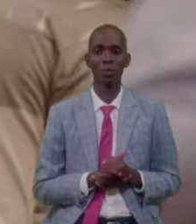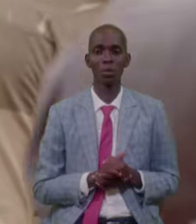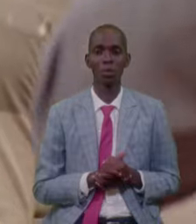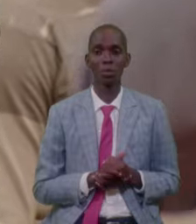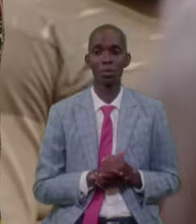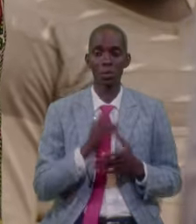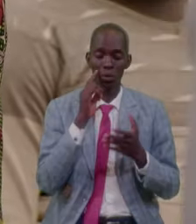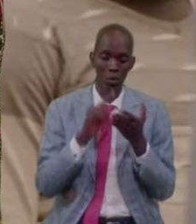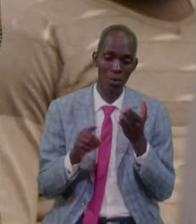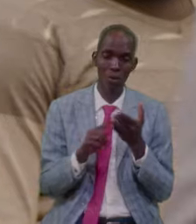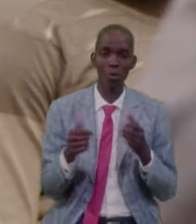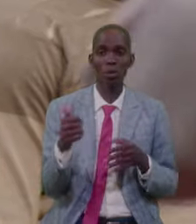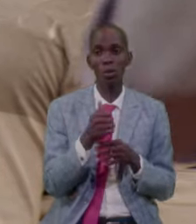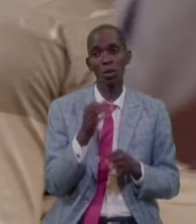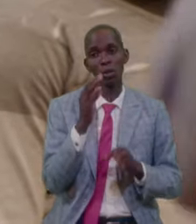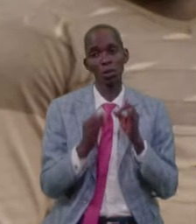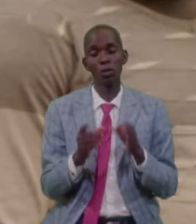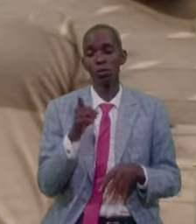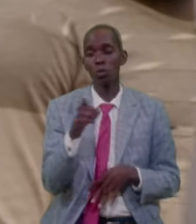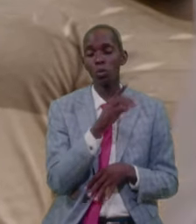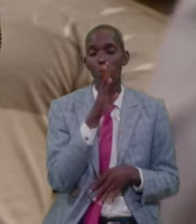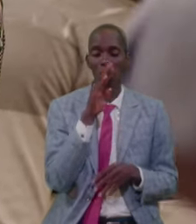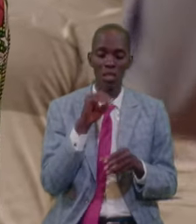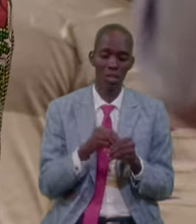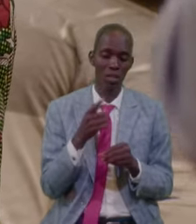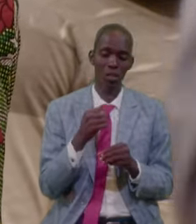whether you be in the faith.